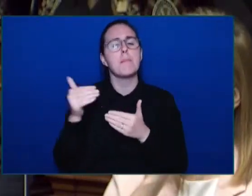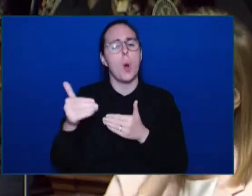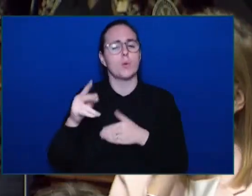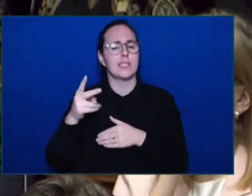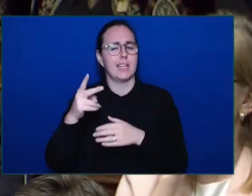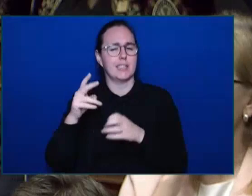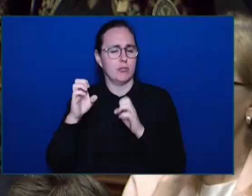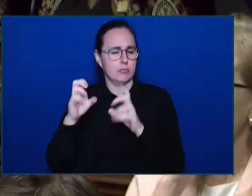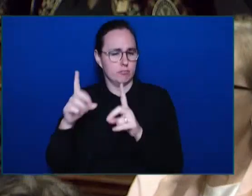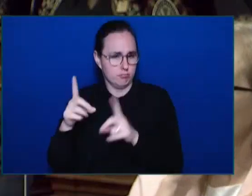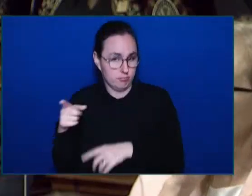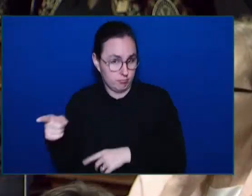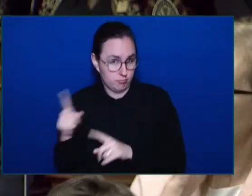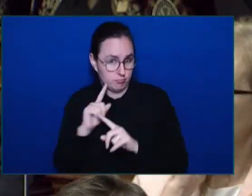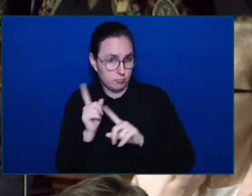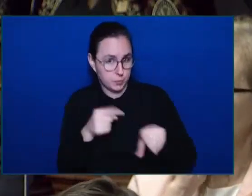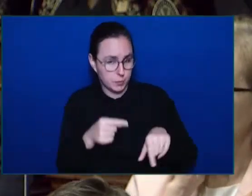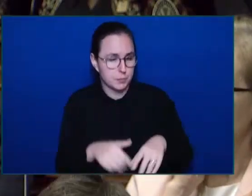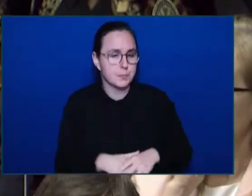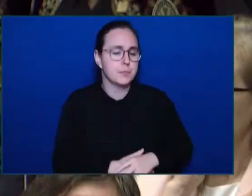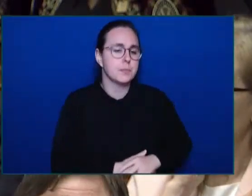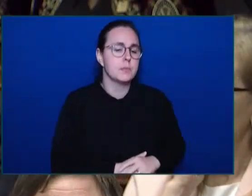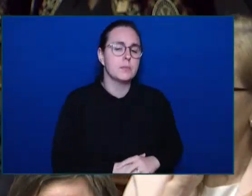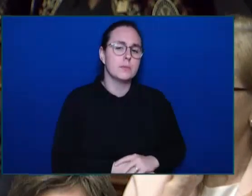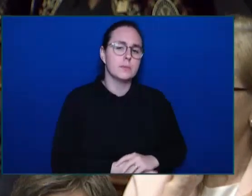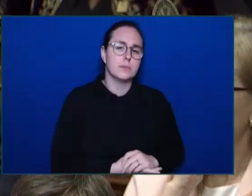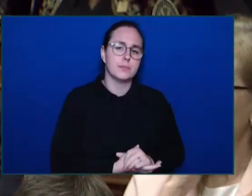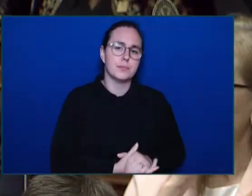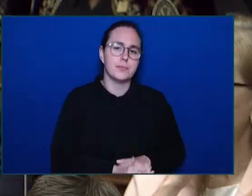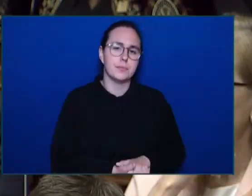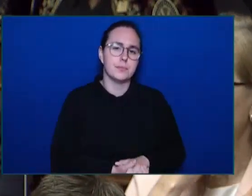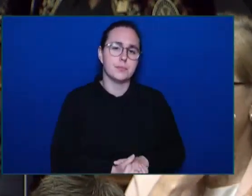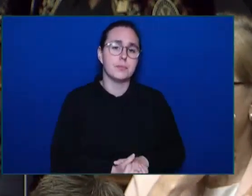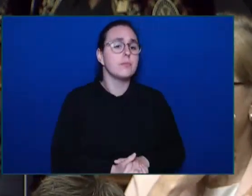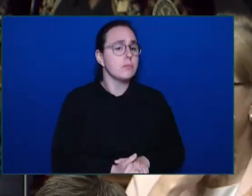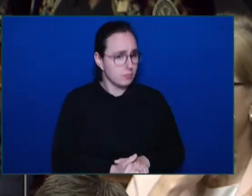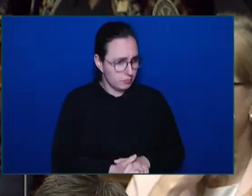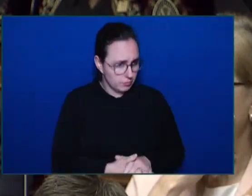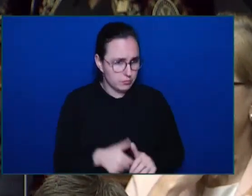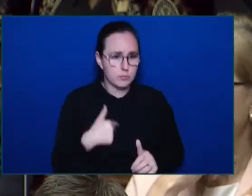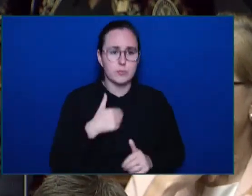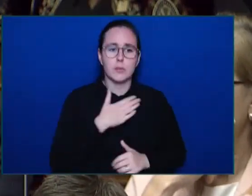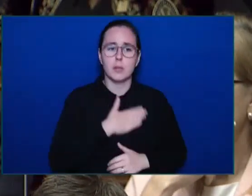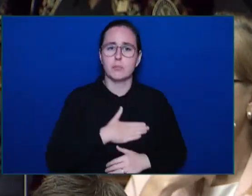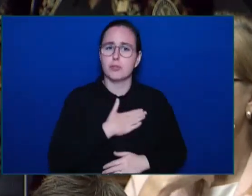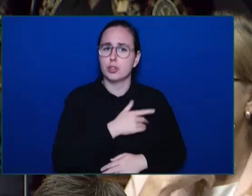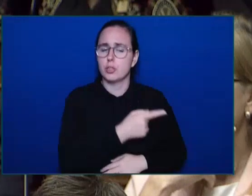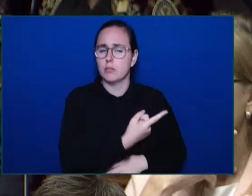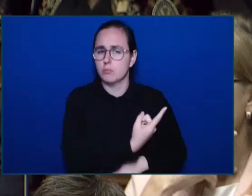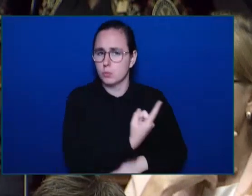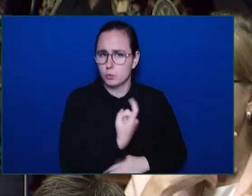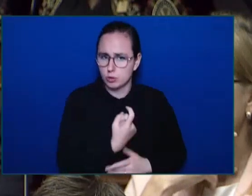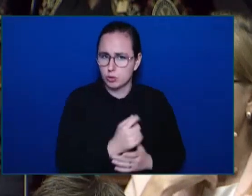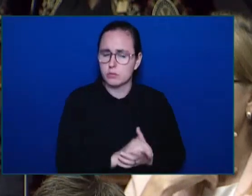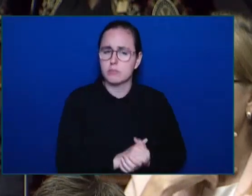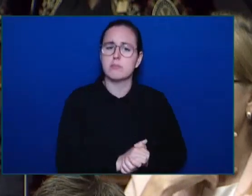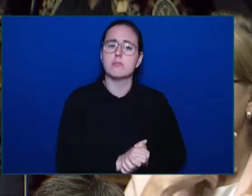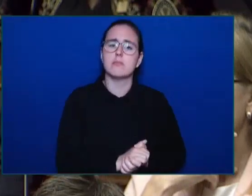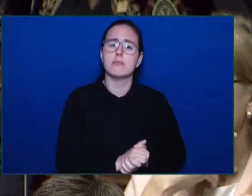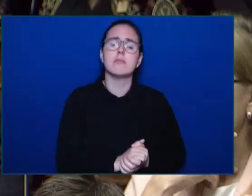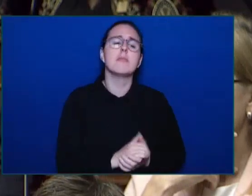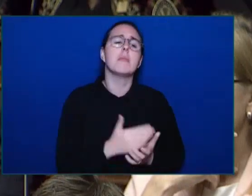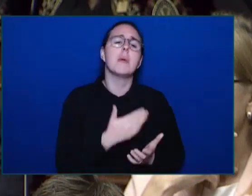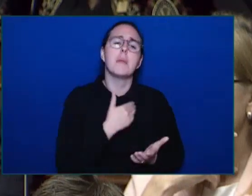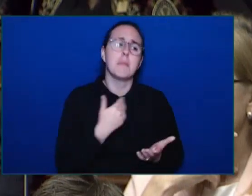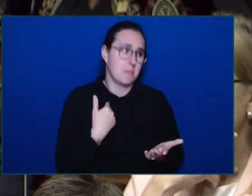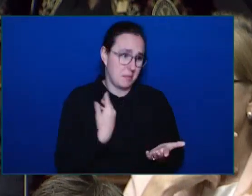Thank you very much, Mr. Speaker. I appreciate the member's question across the way. The members know full well that post-secondary institutions, as